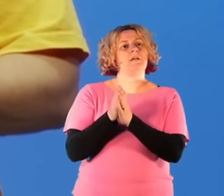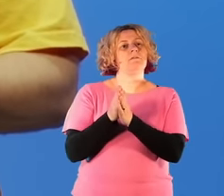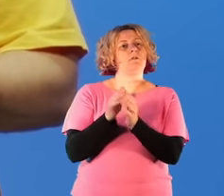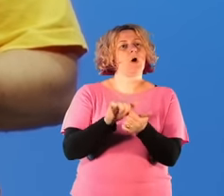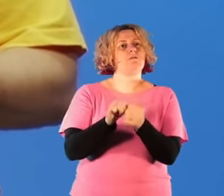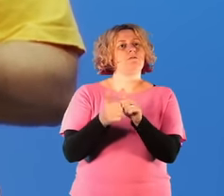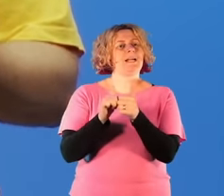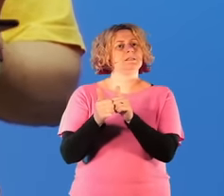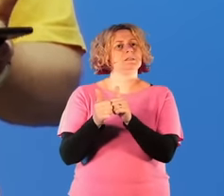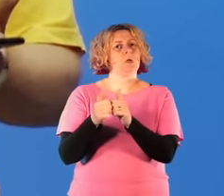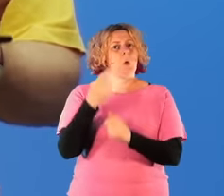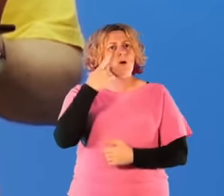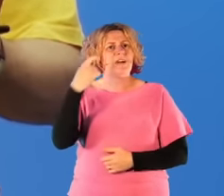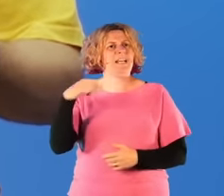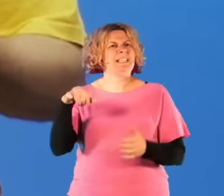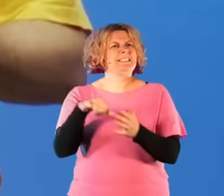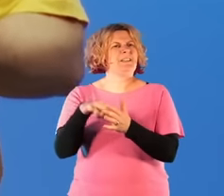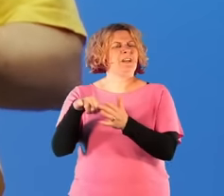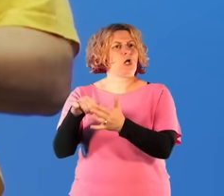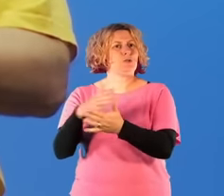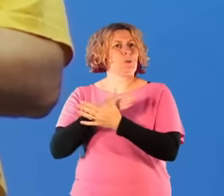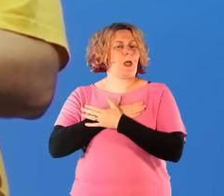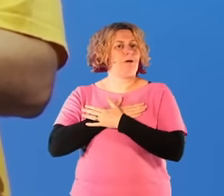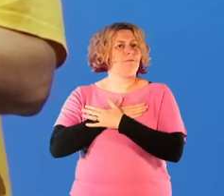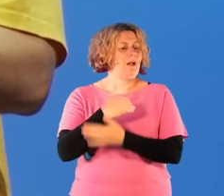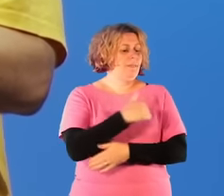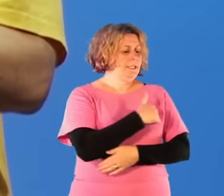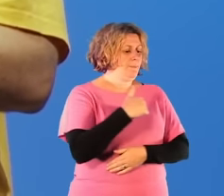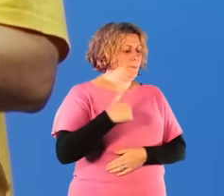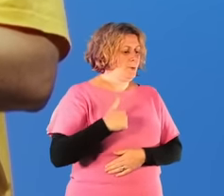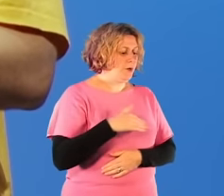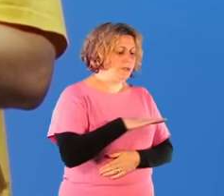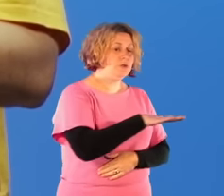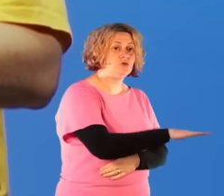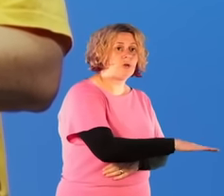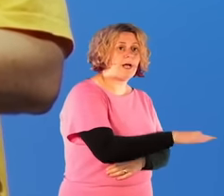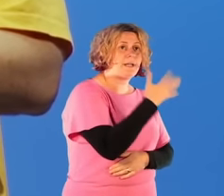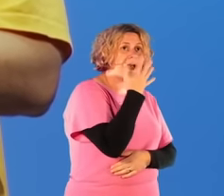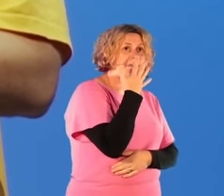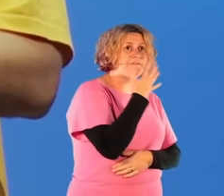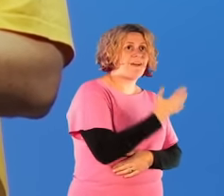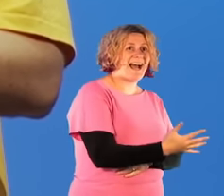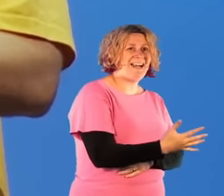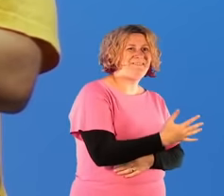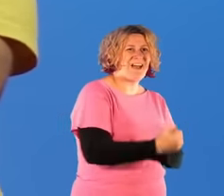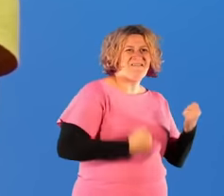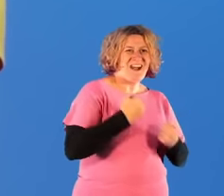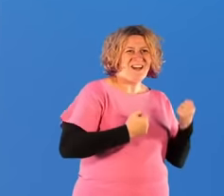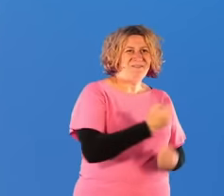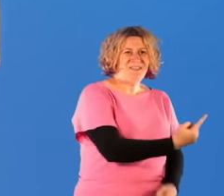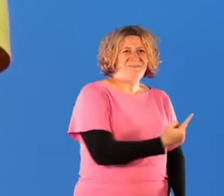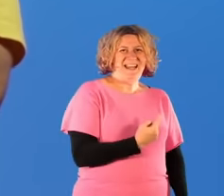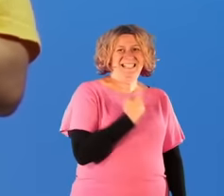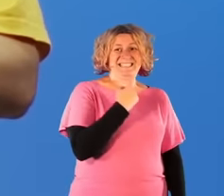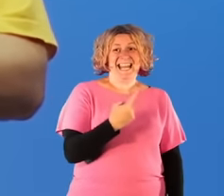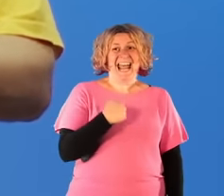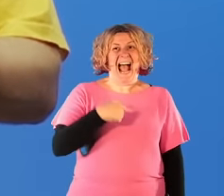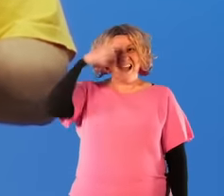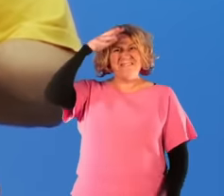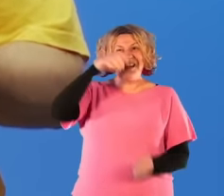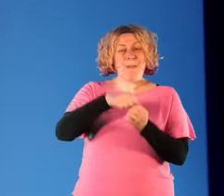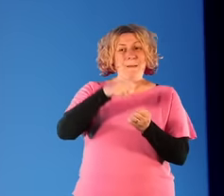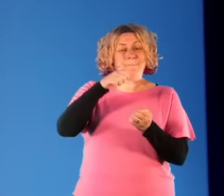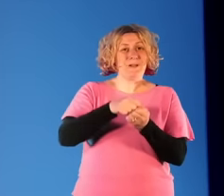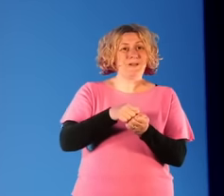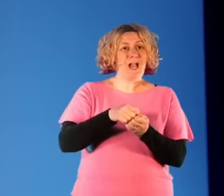This morning, a 5-year-old ran up to me really excitedly to tell me they'd learned the memory verse. That's 1 John 4, verse 10, if you're